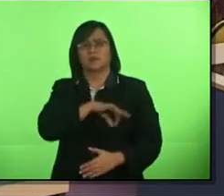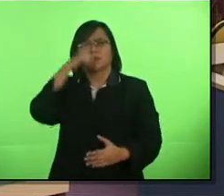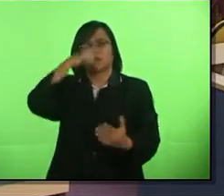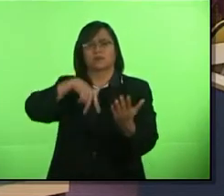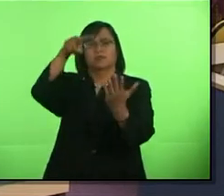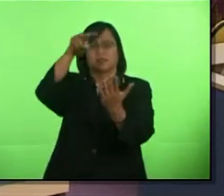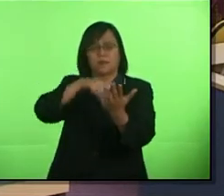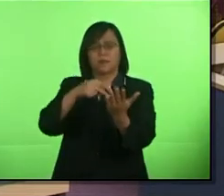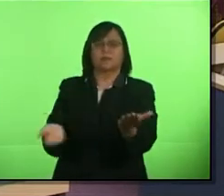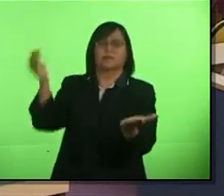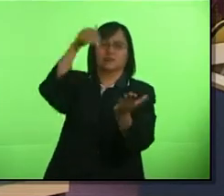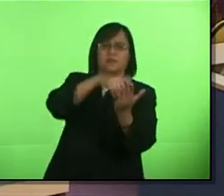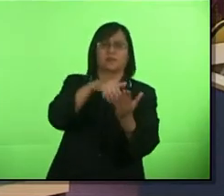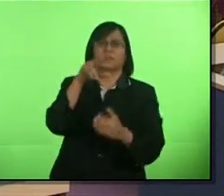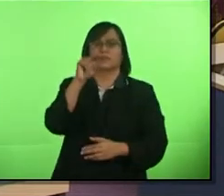notes